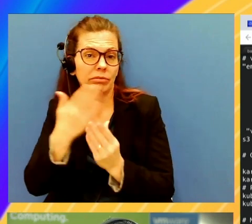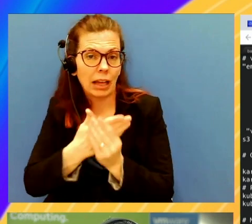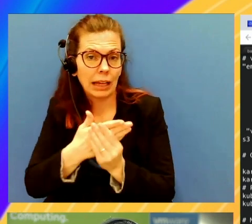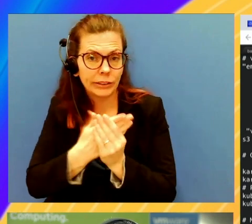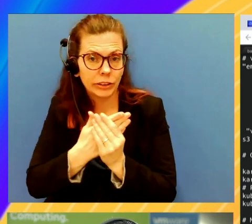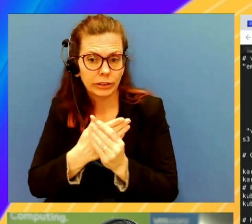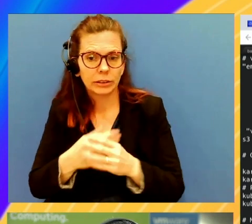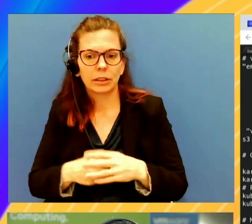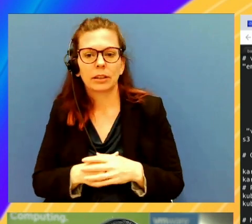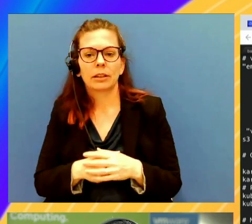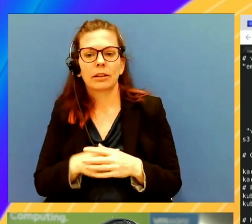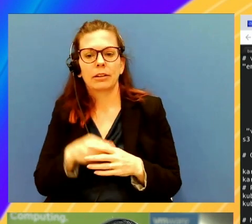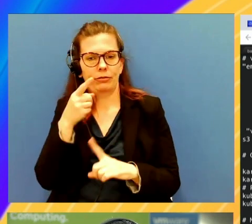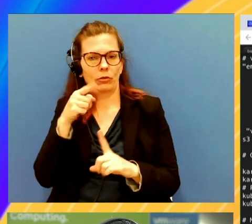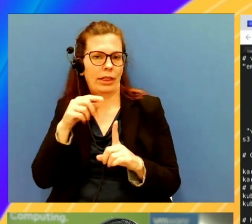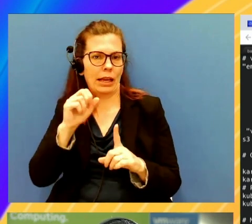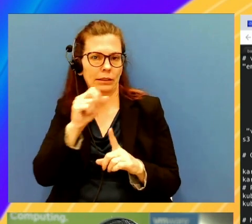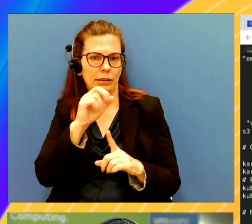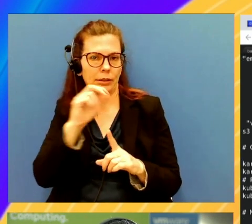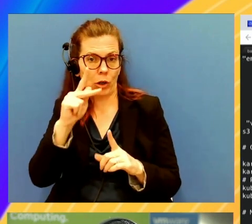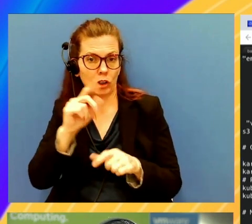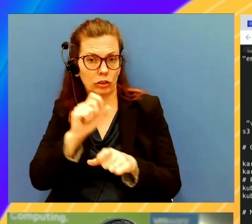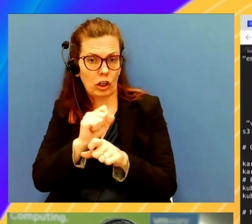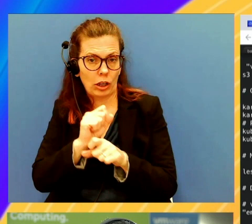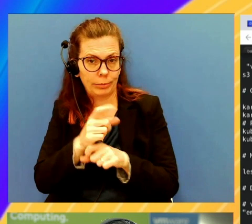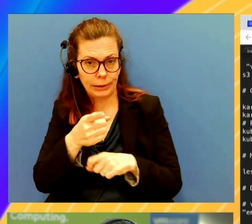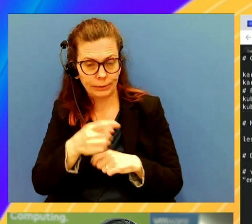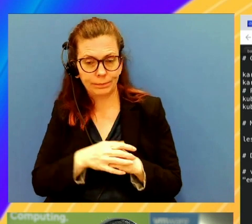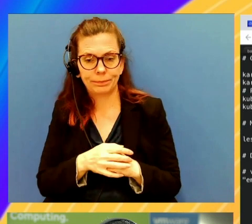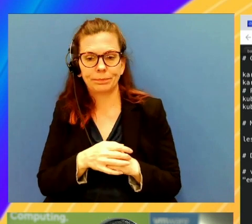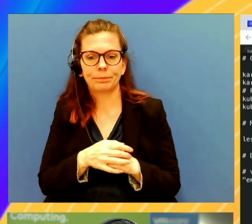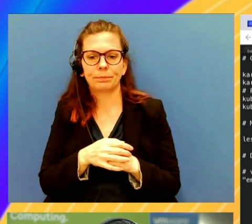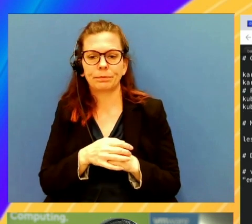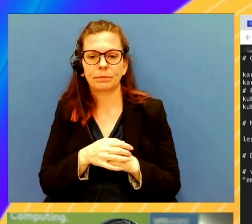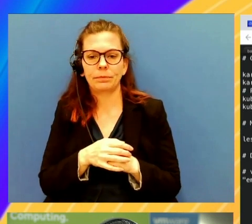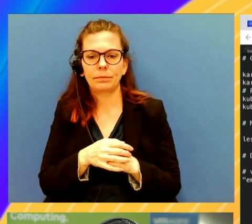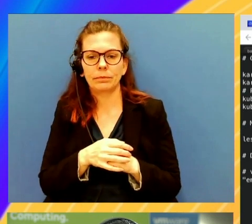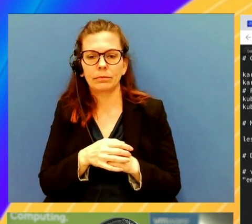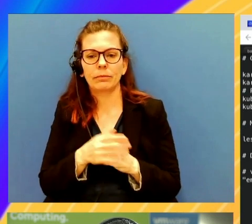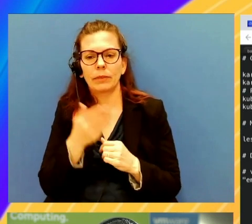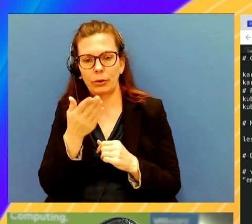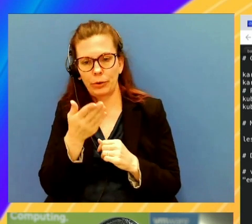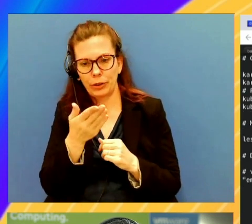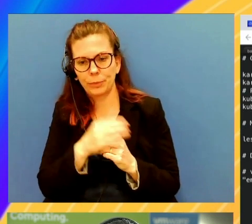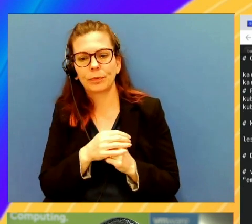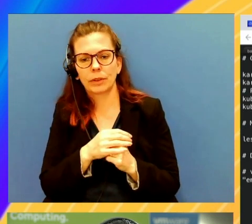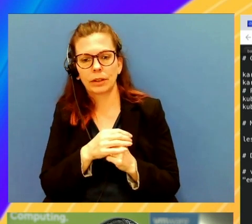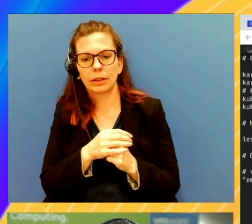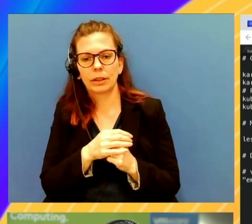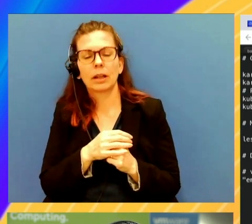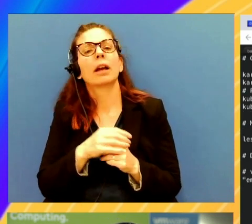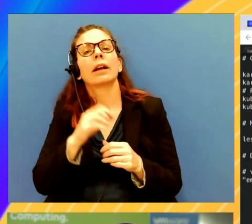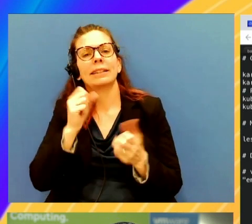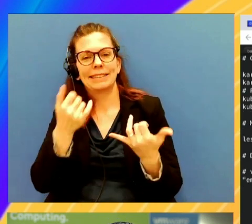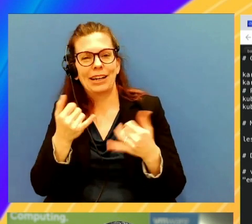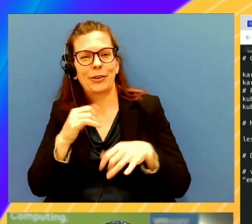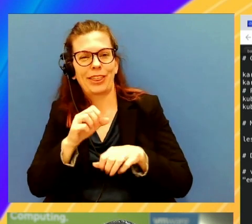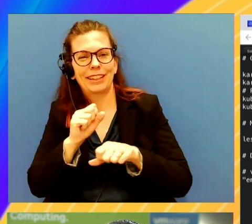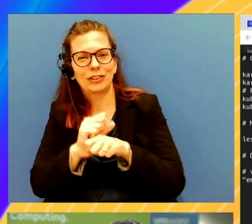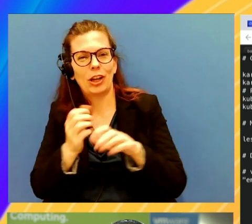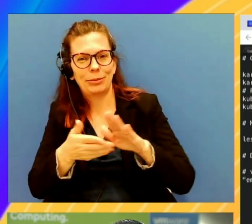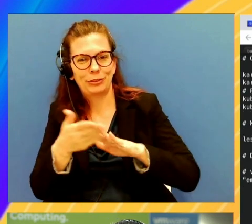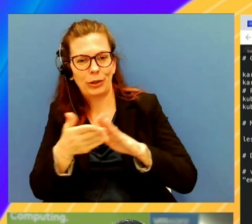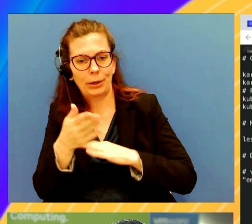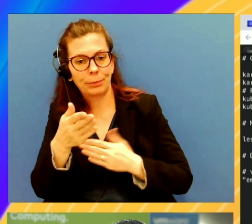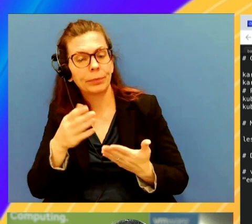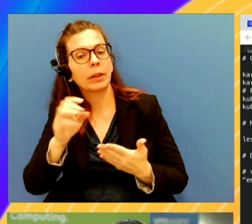for the Spark jobs. And there we go. the job is running. So in